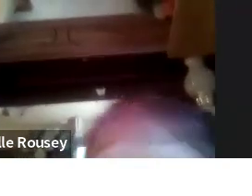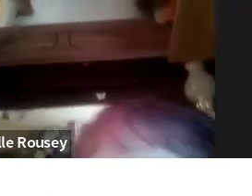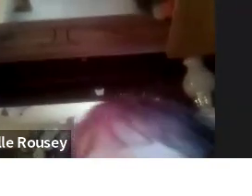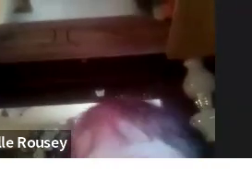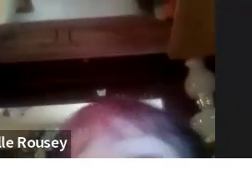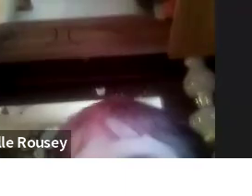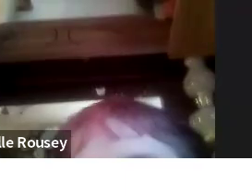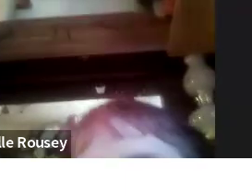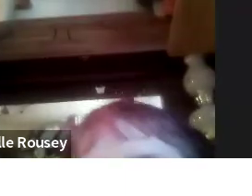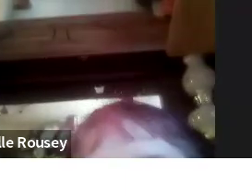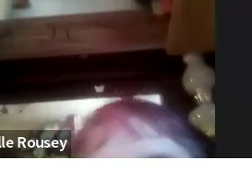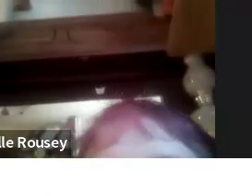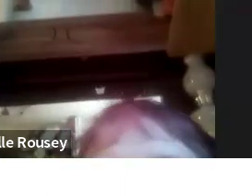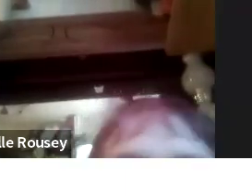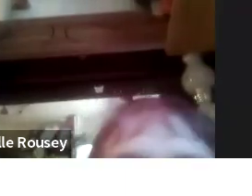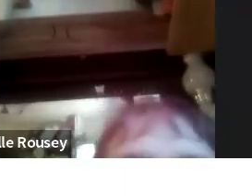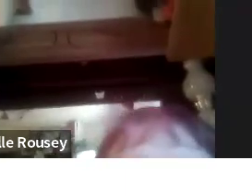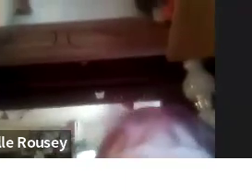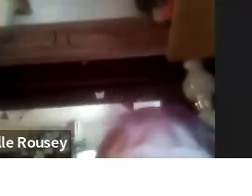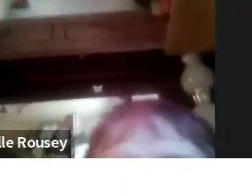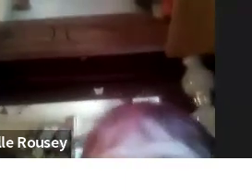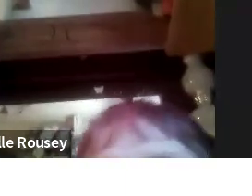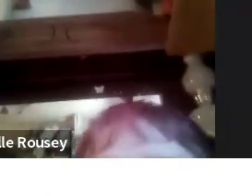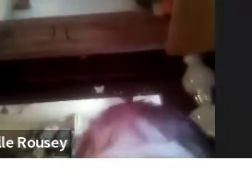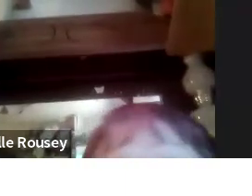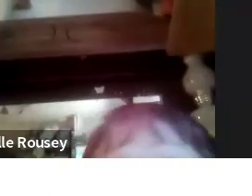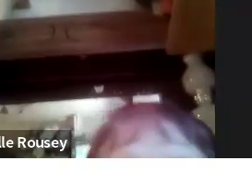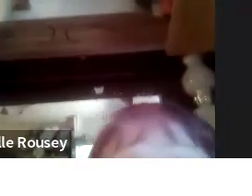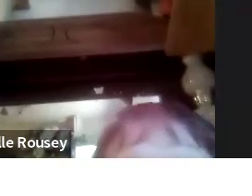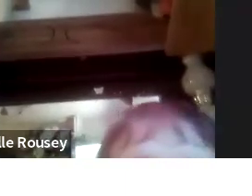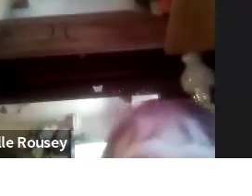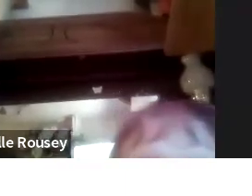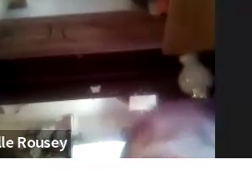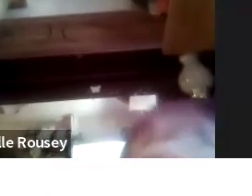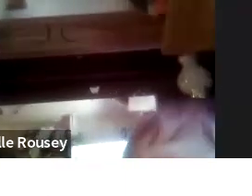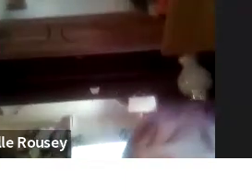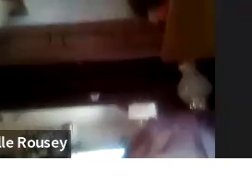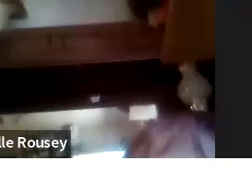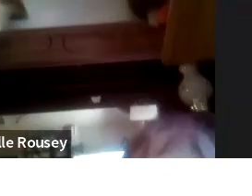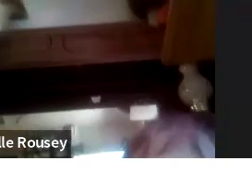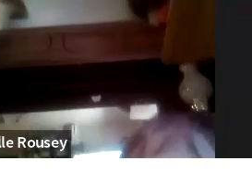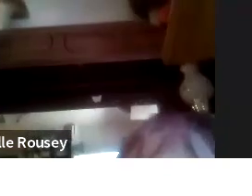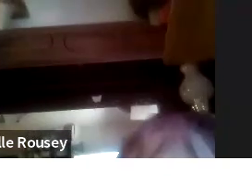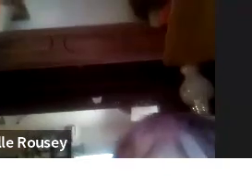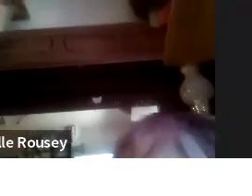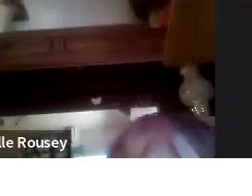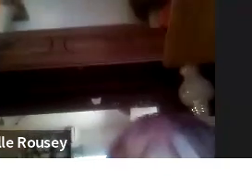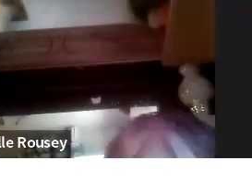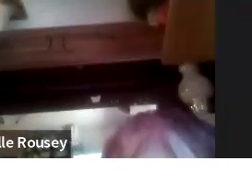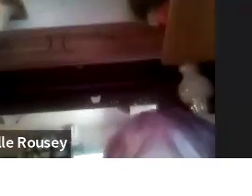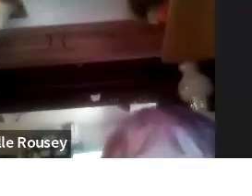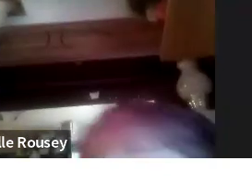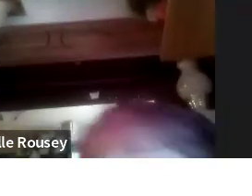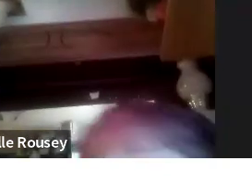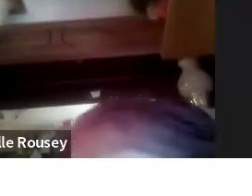a CIL in Berkeley or Krill in Hayward, but there's an agency over them. And